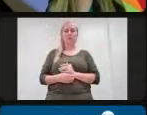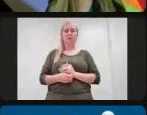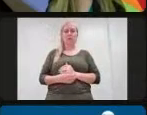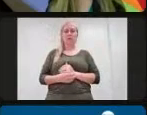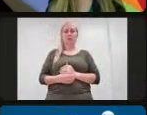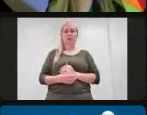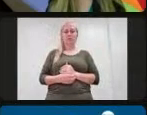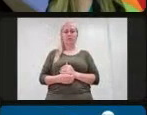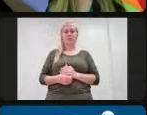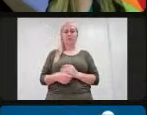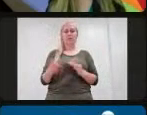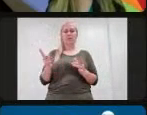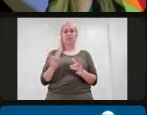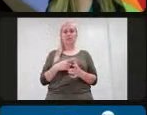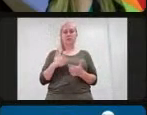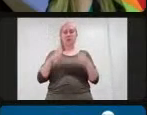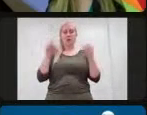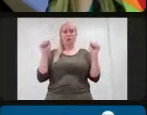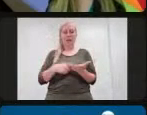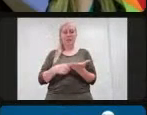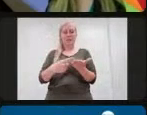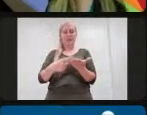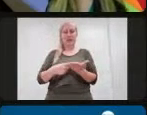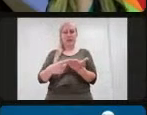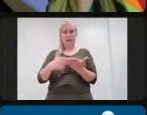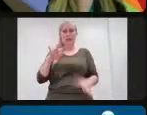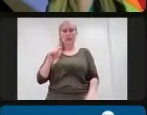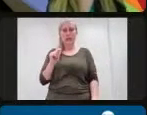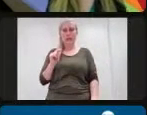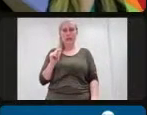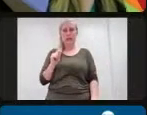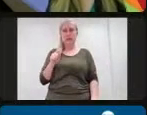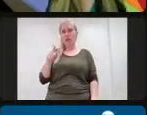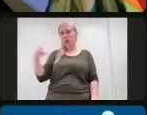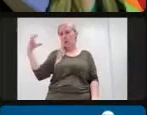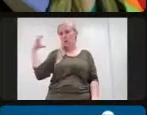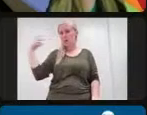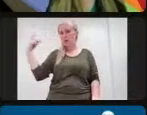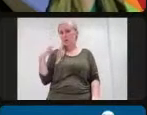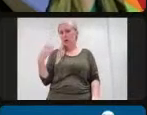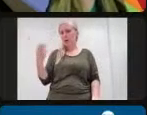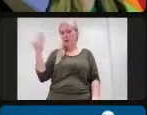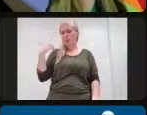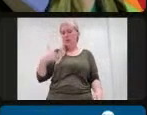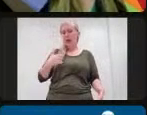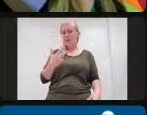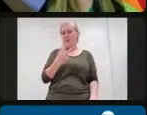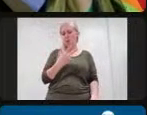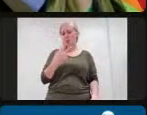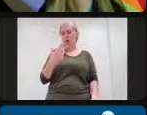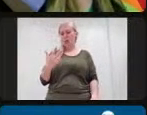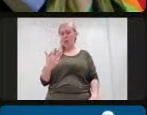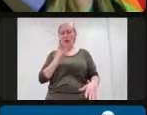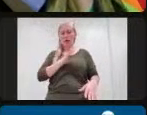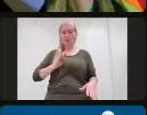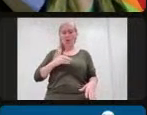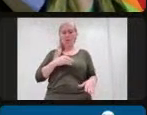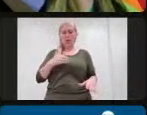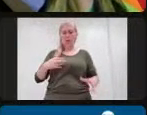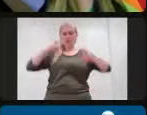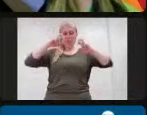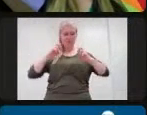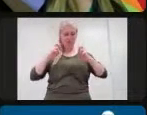then we can talk about it. If there is like Superintendent Perry used to have three board members, we sat and we spent a lot of